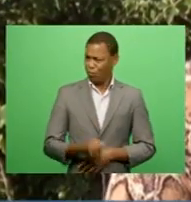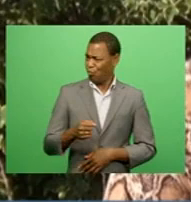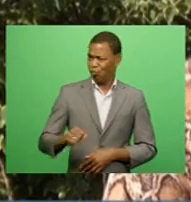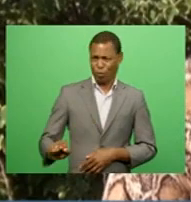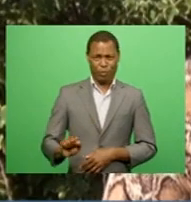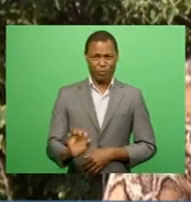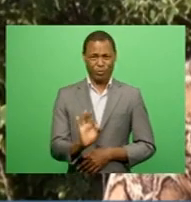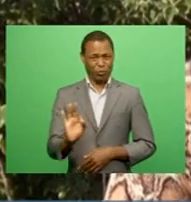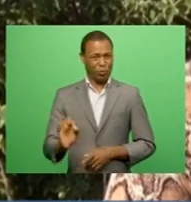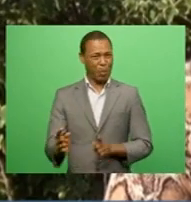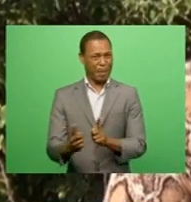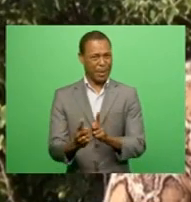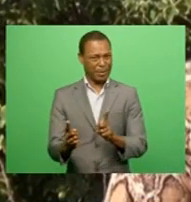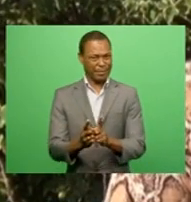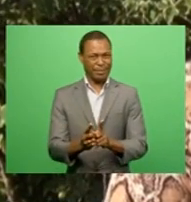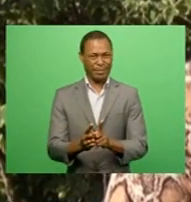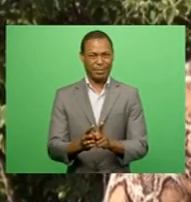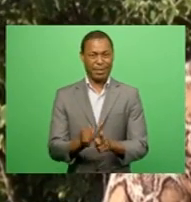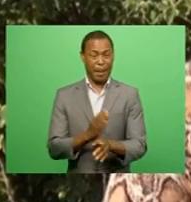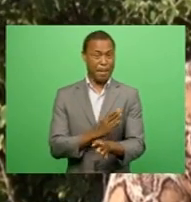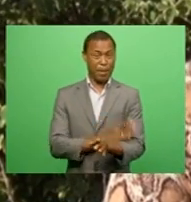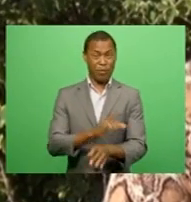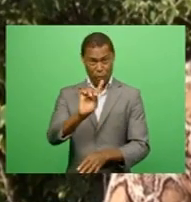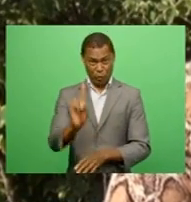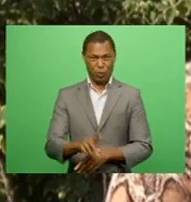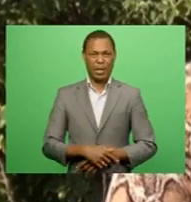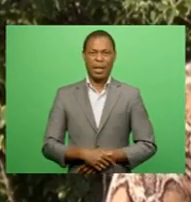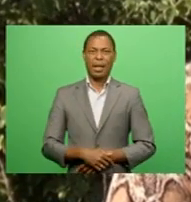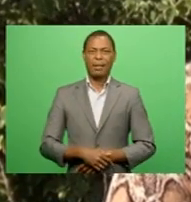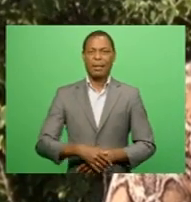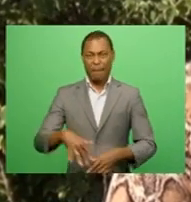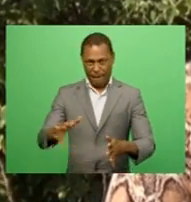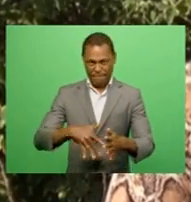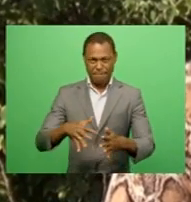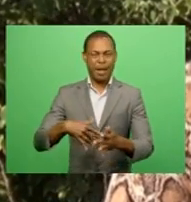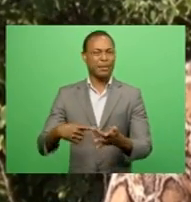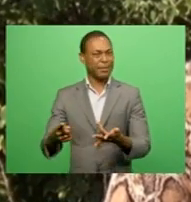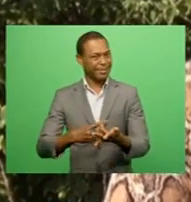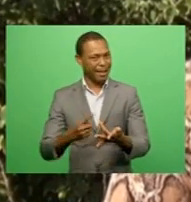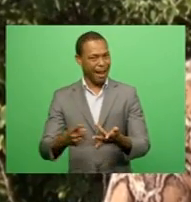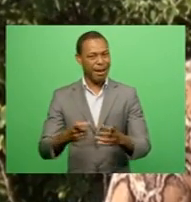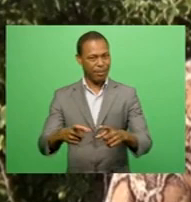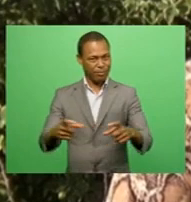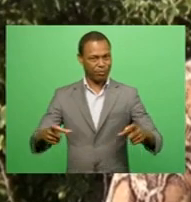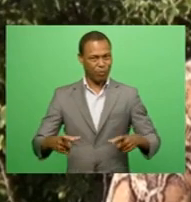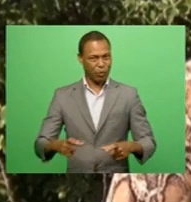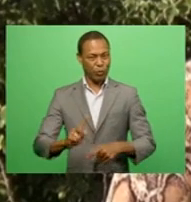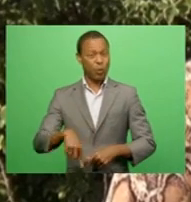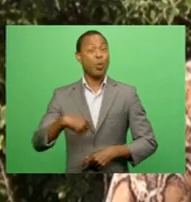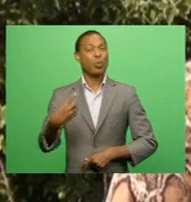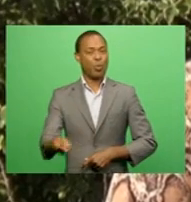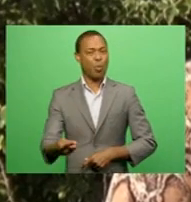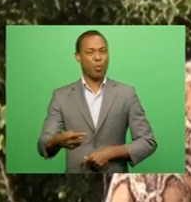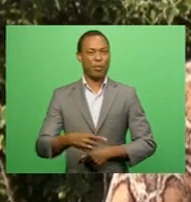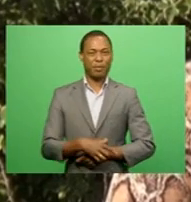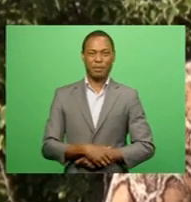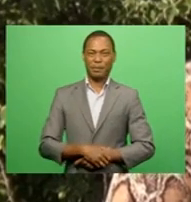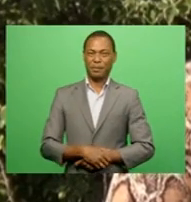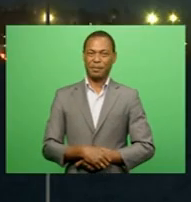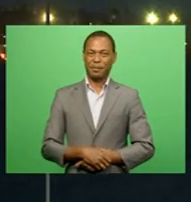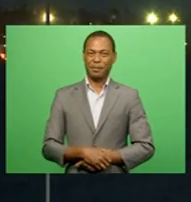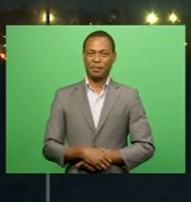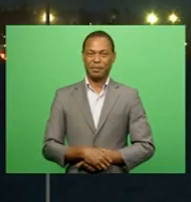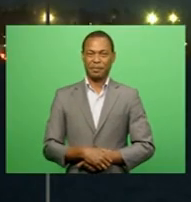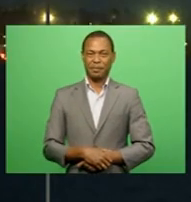case today. The defense has indicated they will file a no case to answer submission tomorrow. Pranita Prakash, FBC